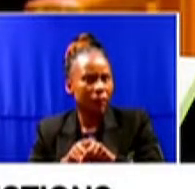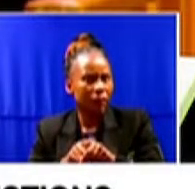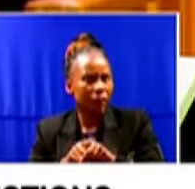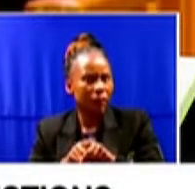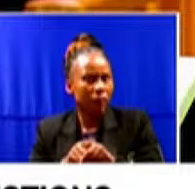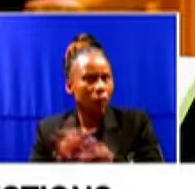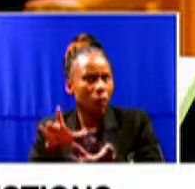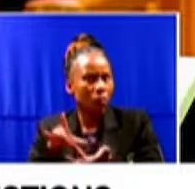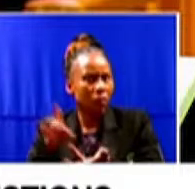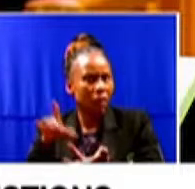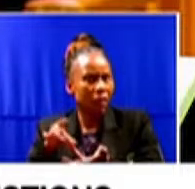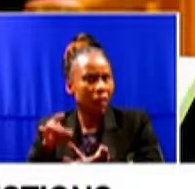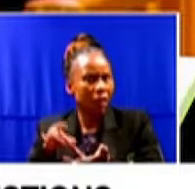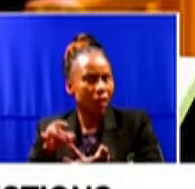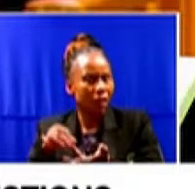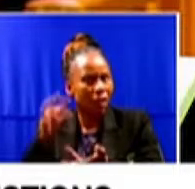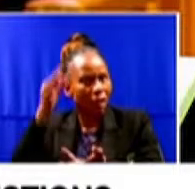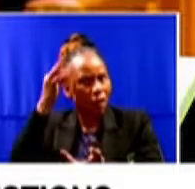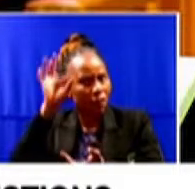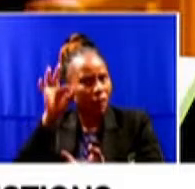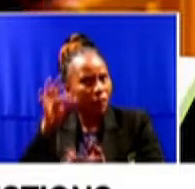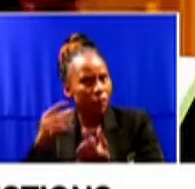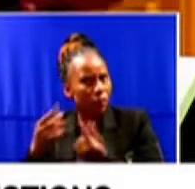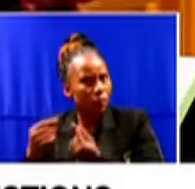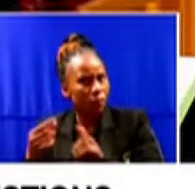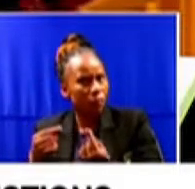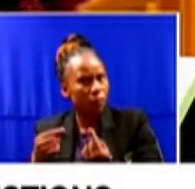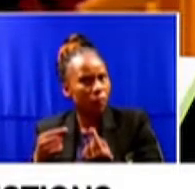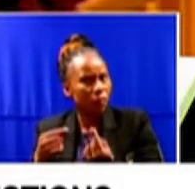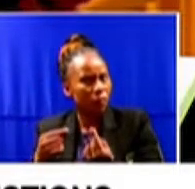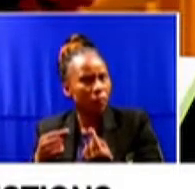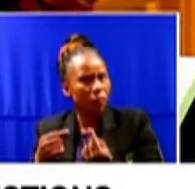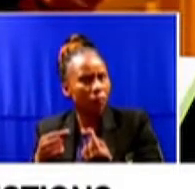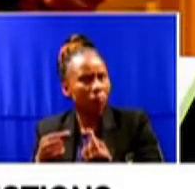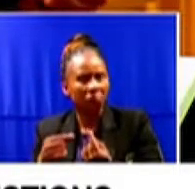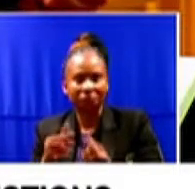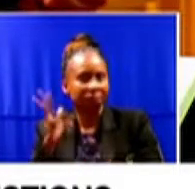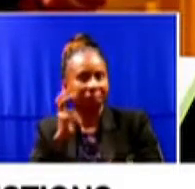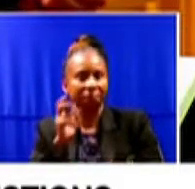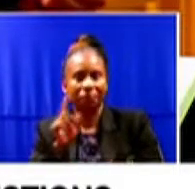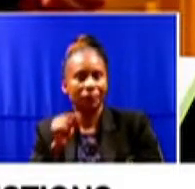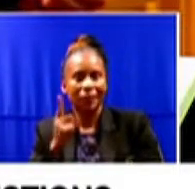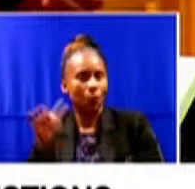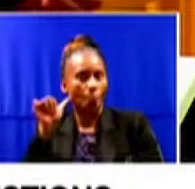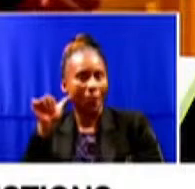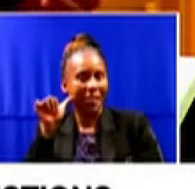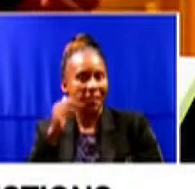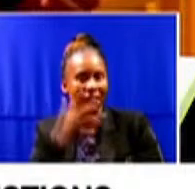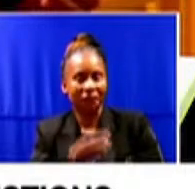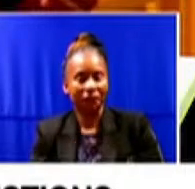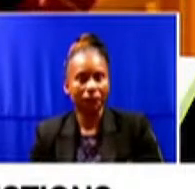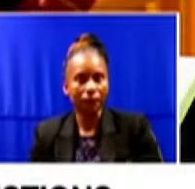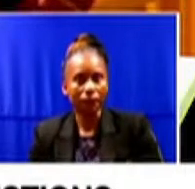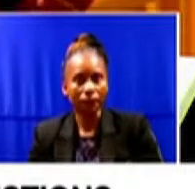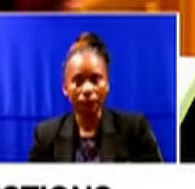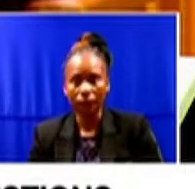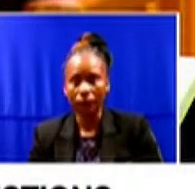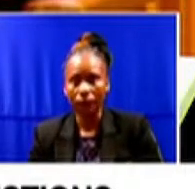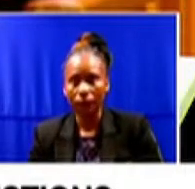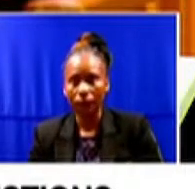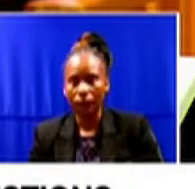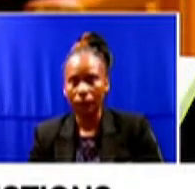are informed by the latest, applicable, and peer-reviewed sciences. And you have